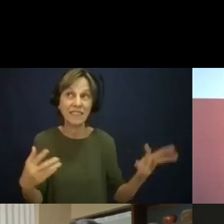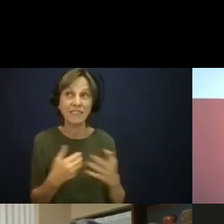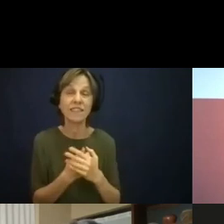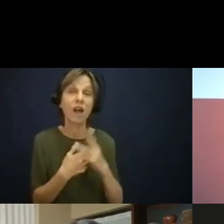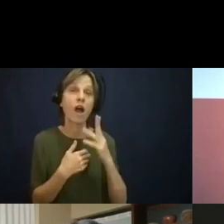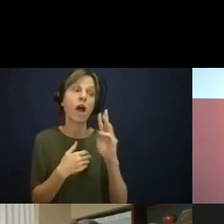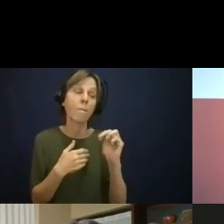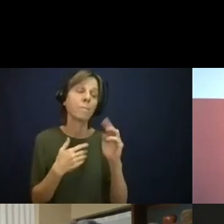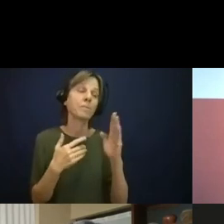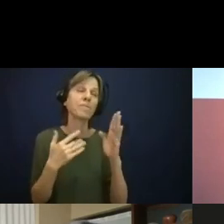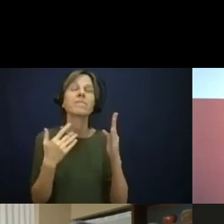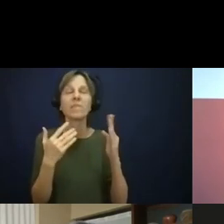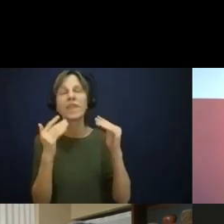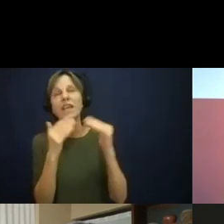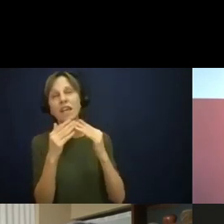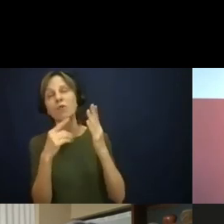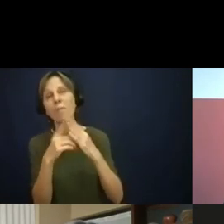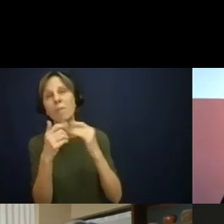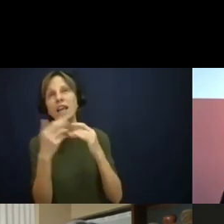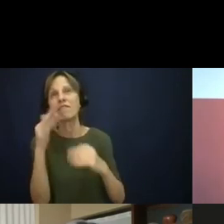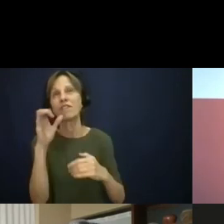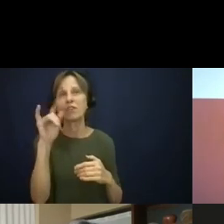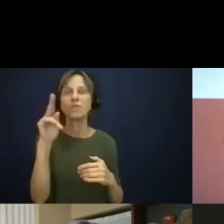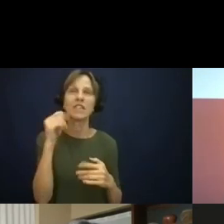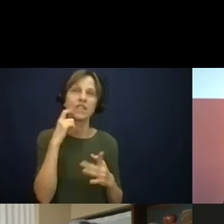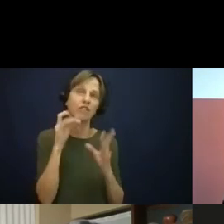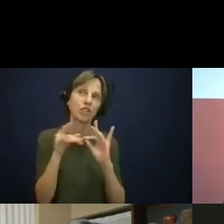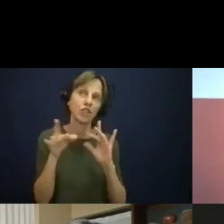along with the equal pay and everything Christine just shared.